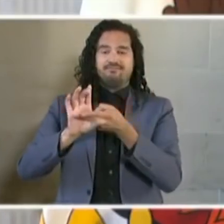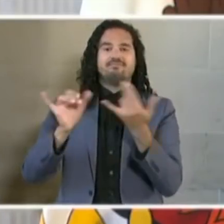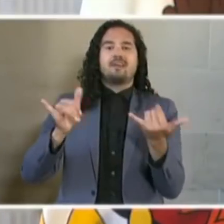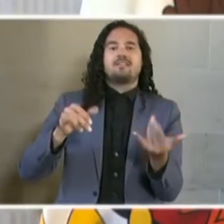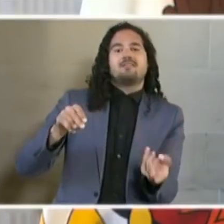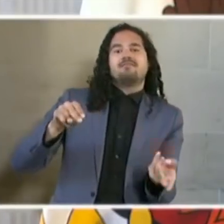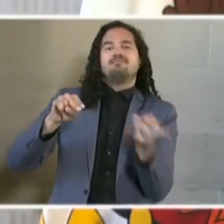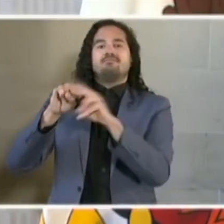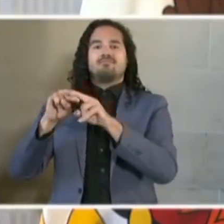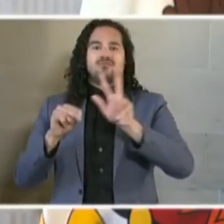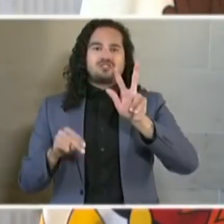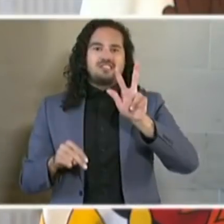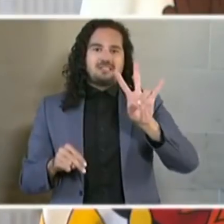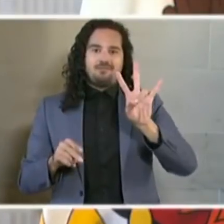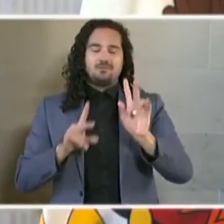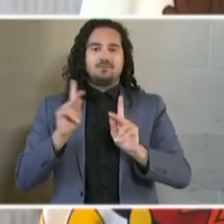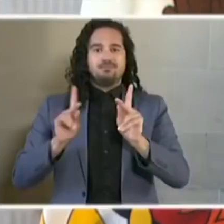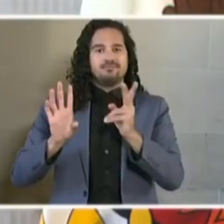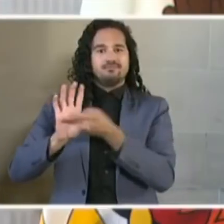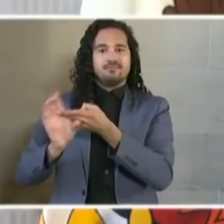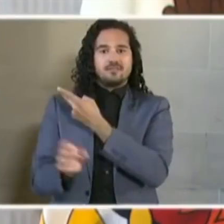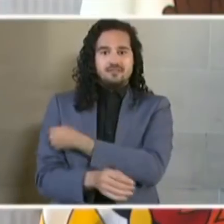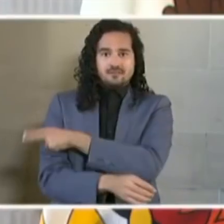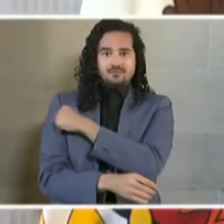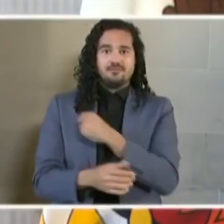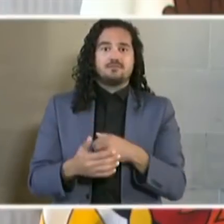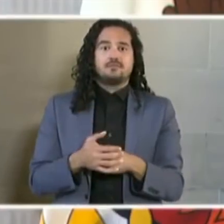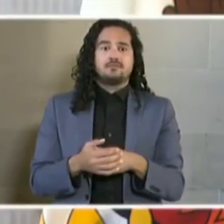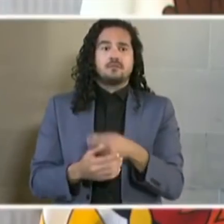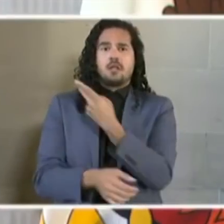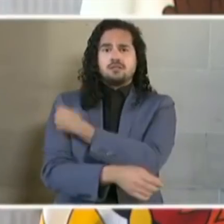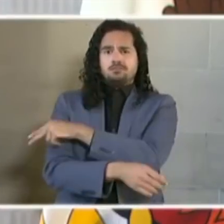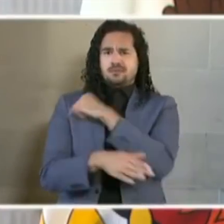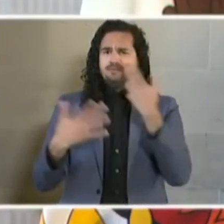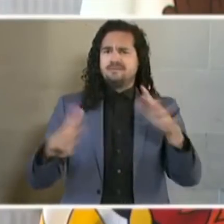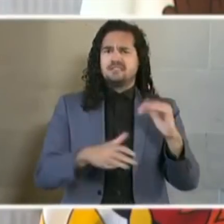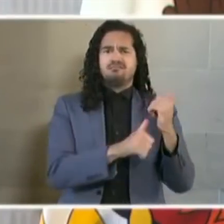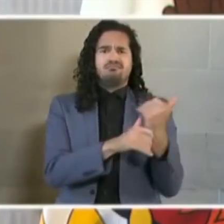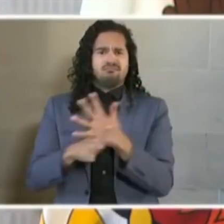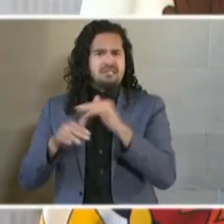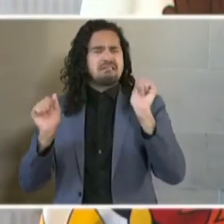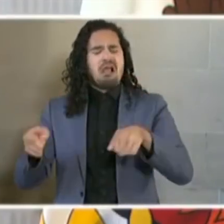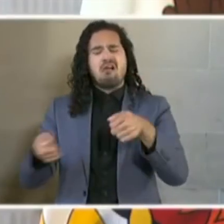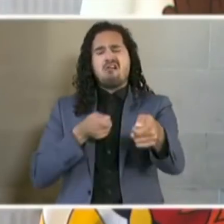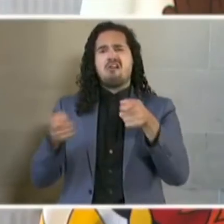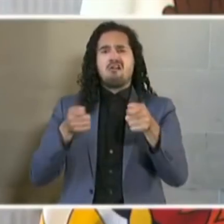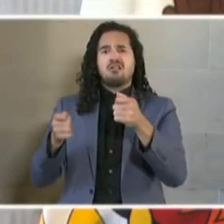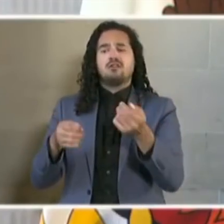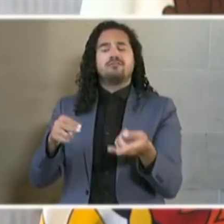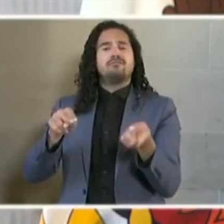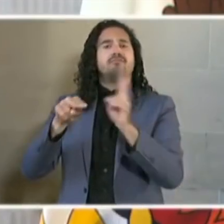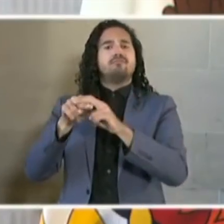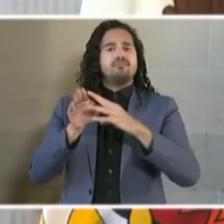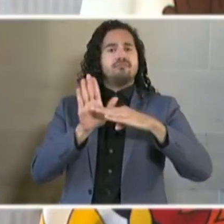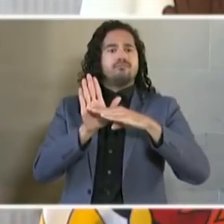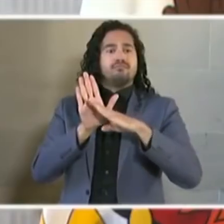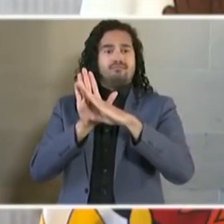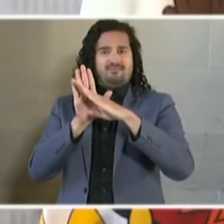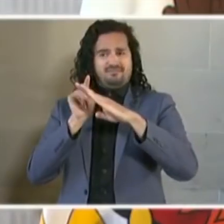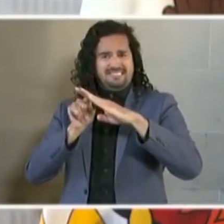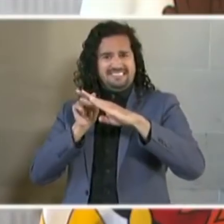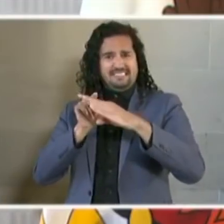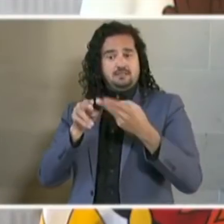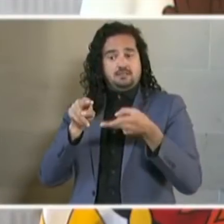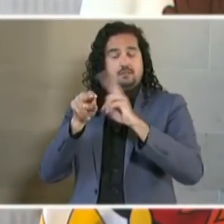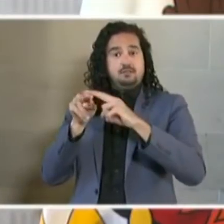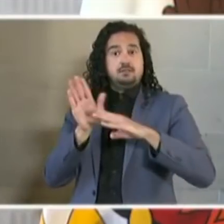hospital capacity remains good to take care of people, but that rate of increase is concerning.